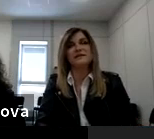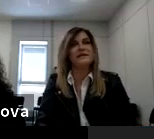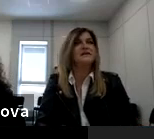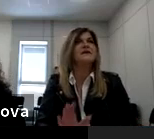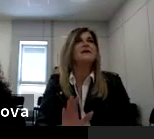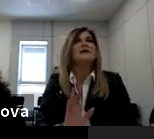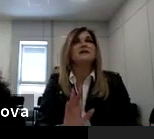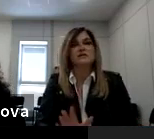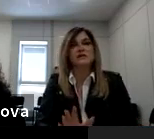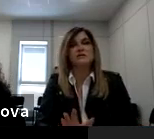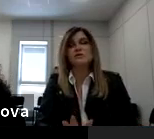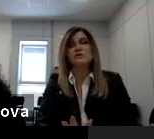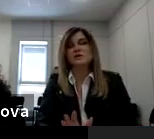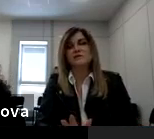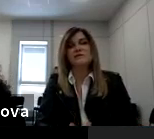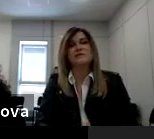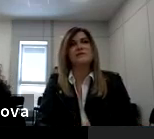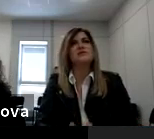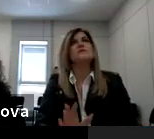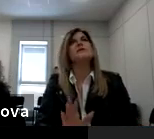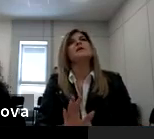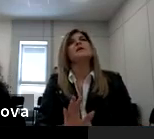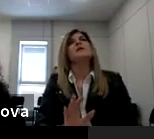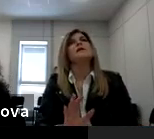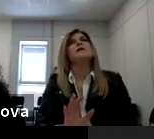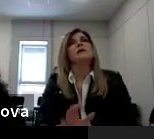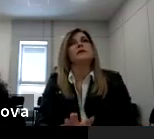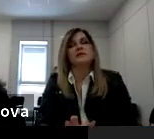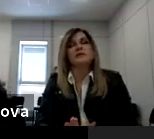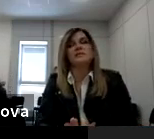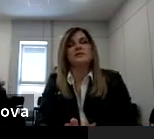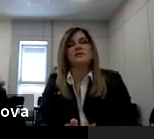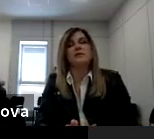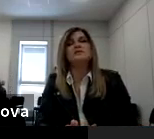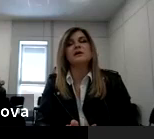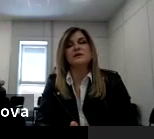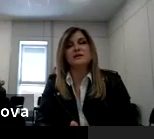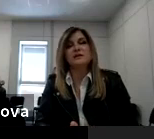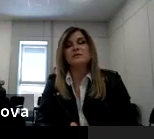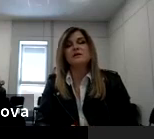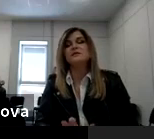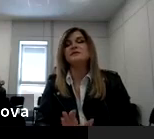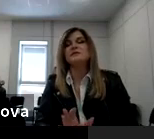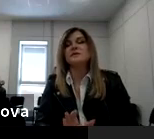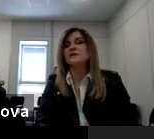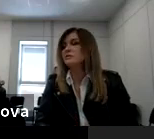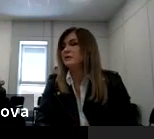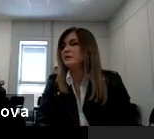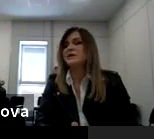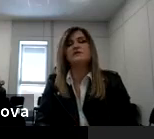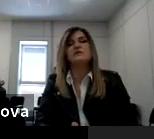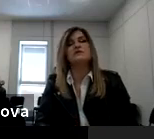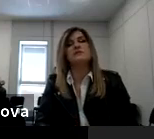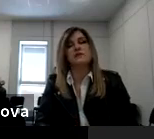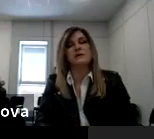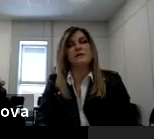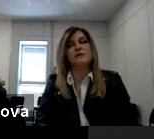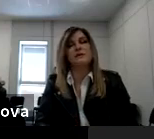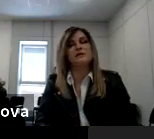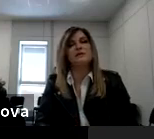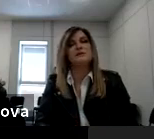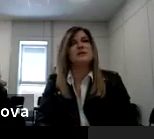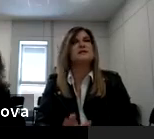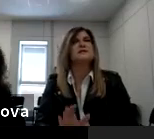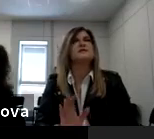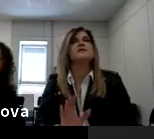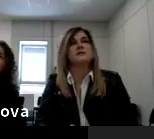is clear here. So in Cube, the same situation. We already spoke about RDM, that the luminaire gives the full feedback